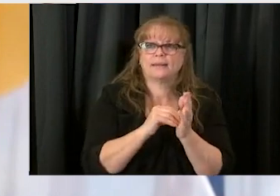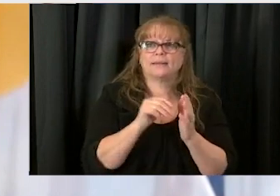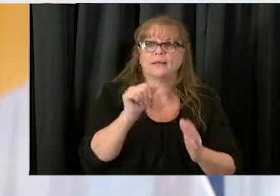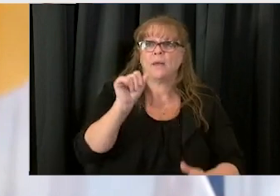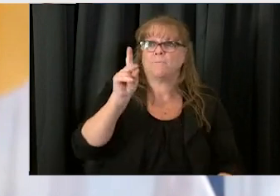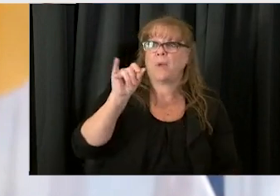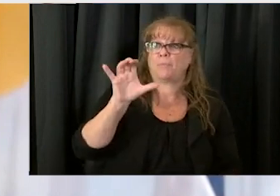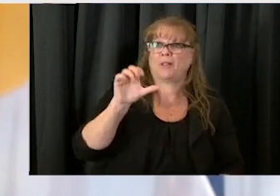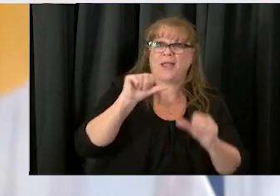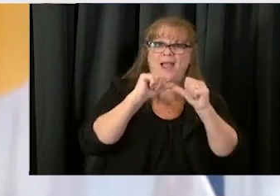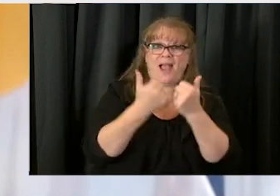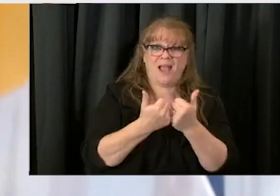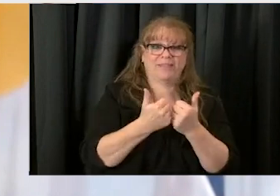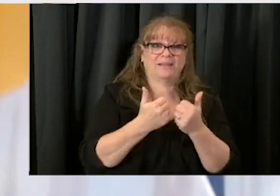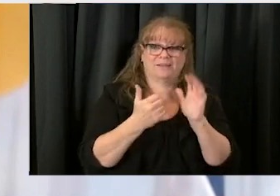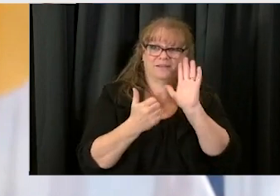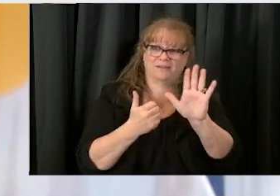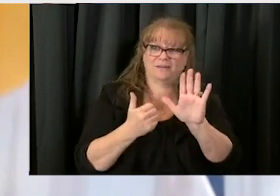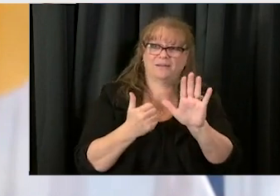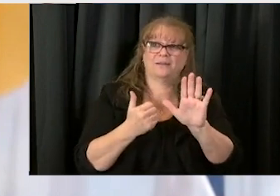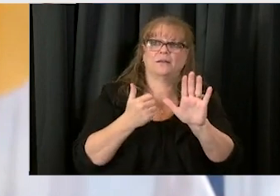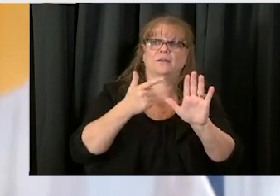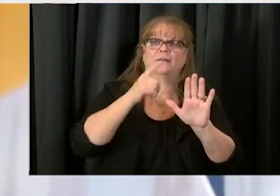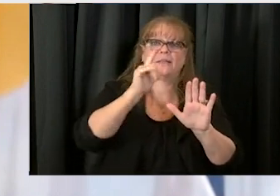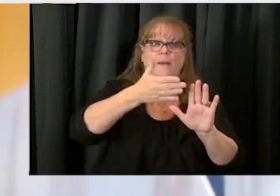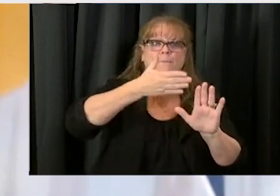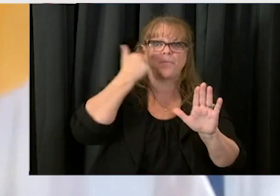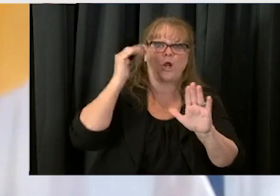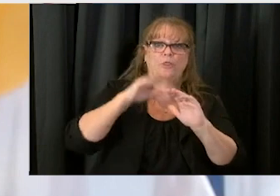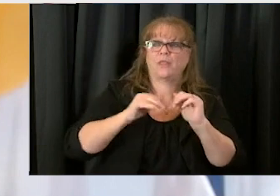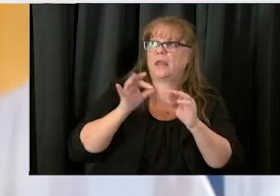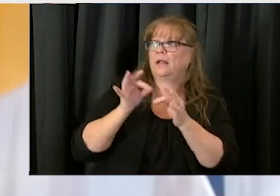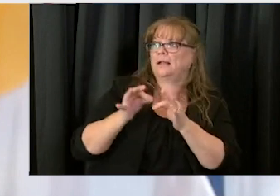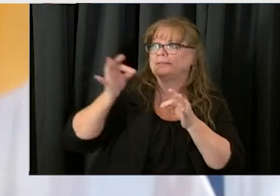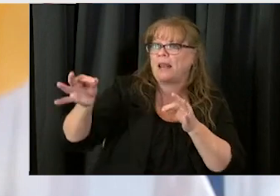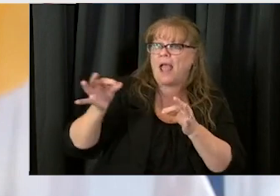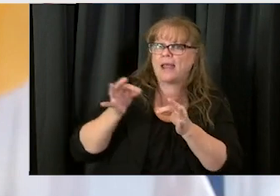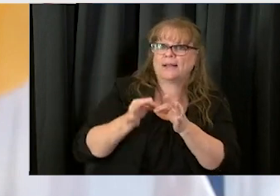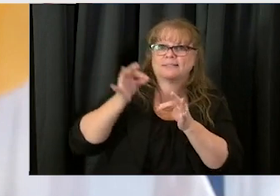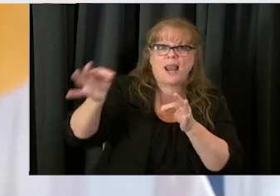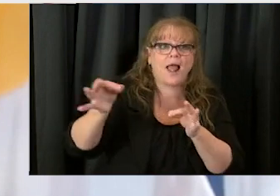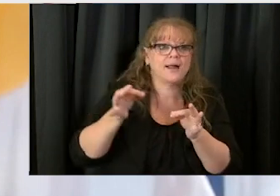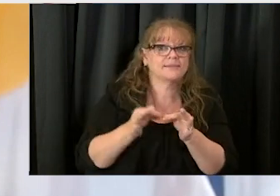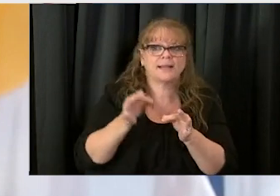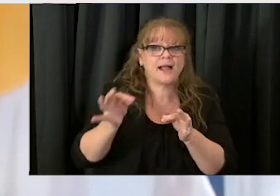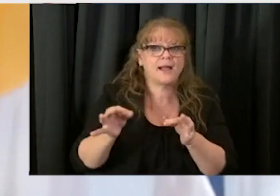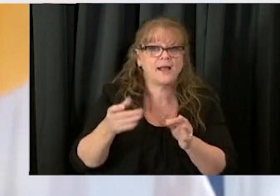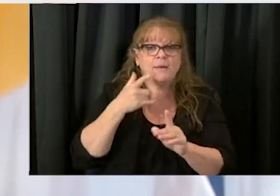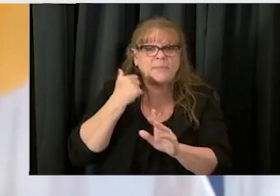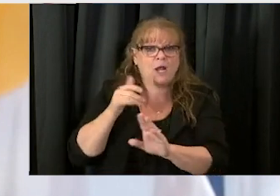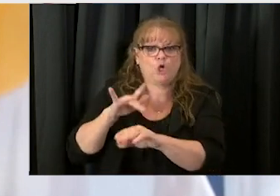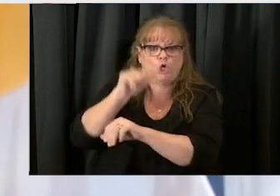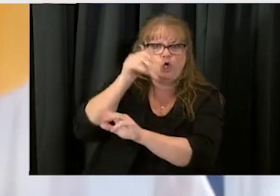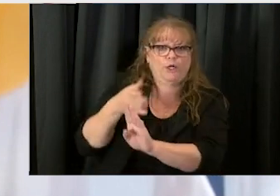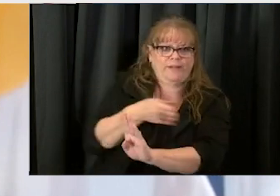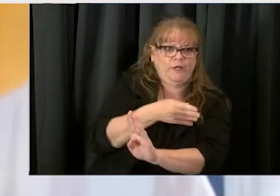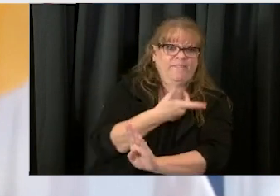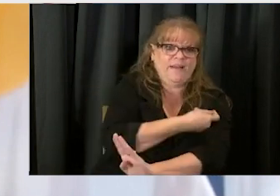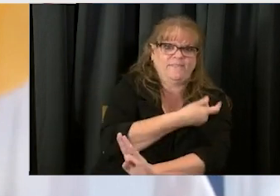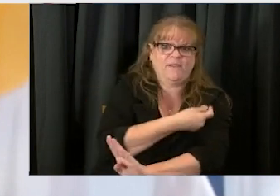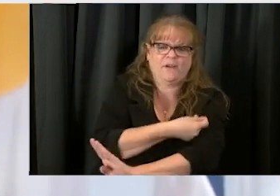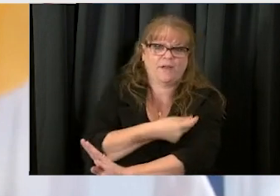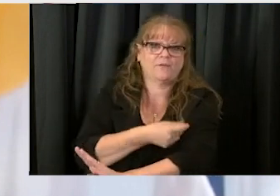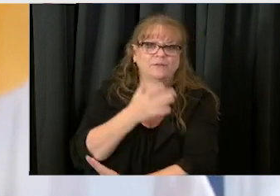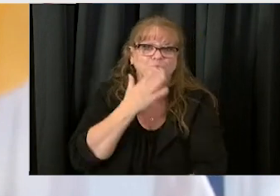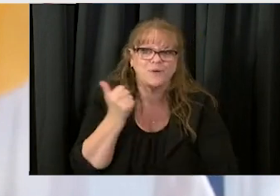lives. And we want to show that we have the urgency that the moment calls on, which means moving forward at the fastest